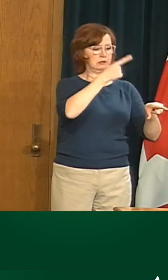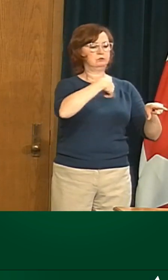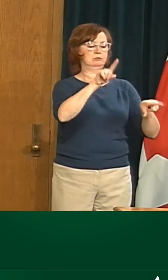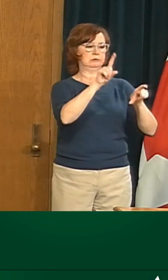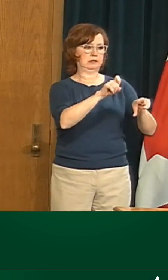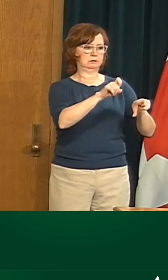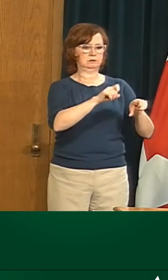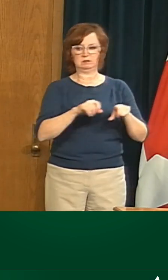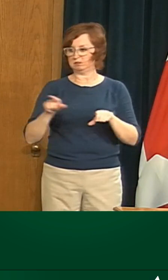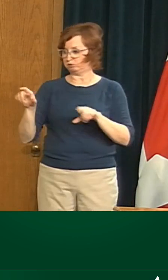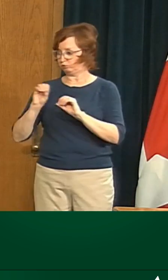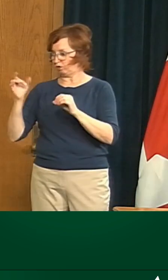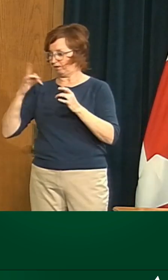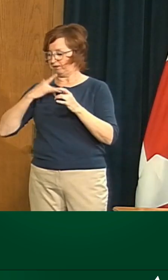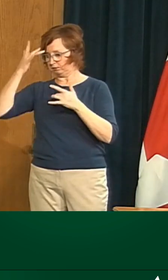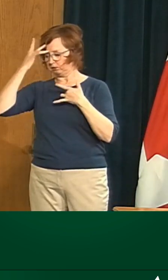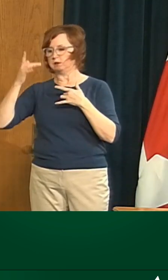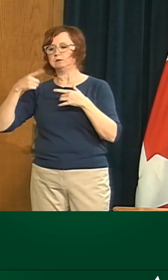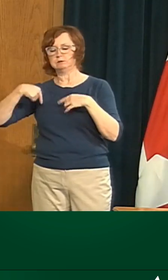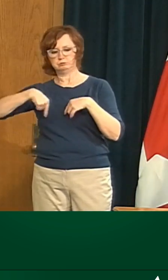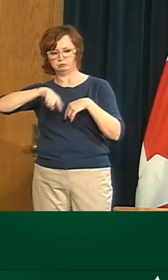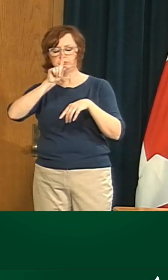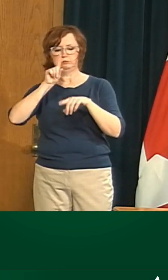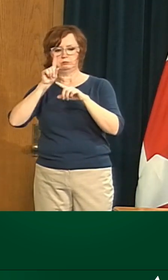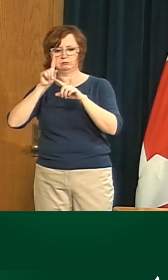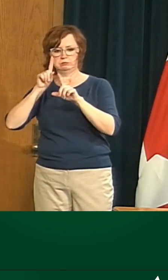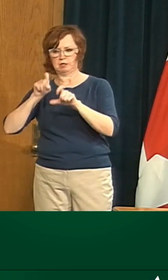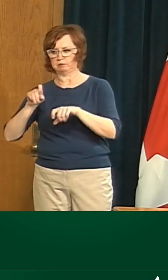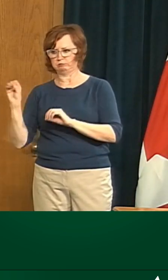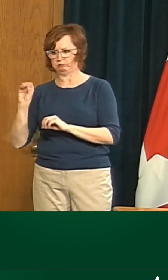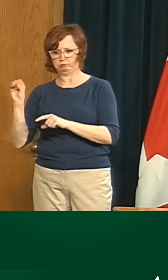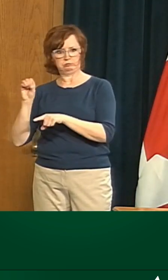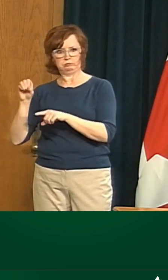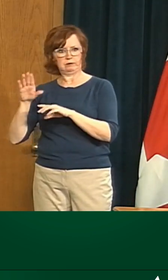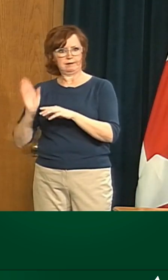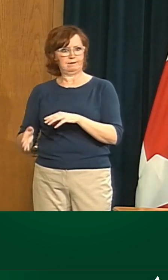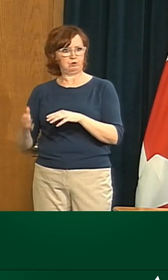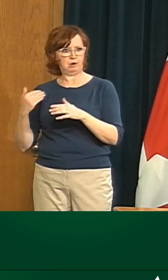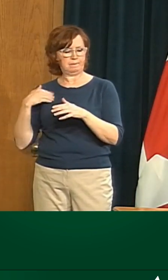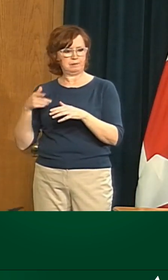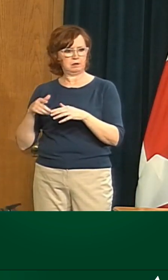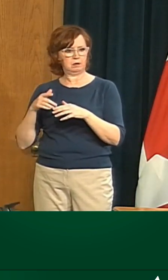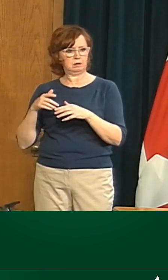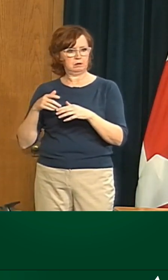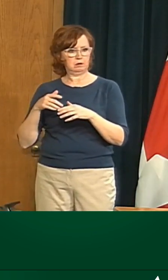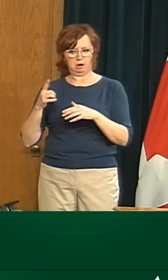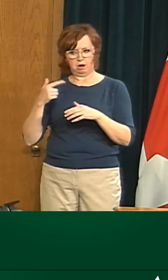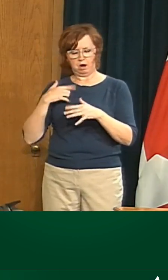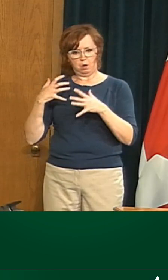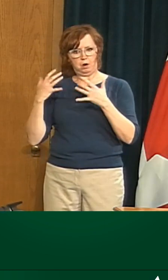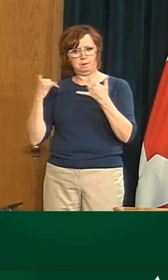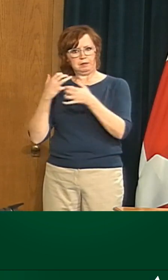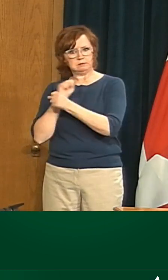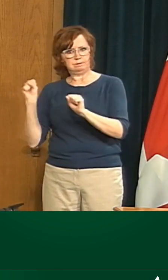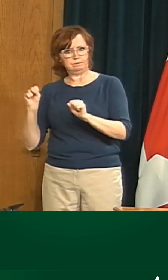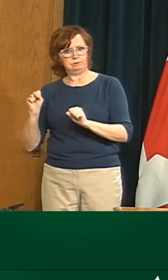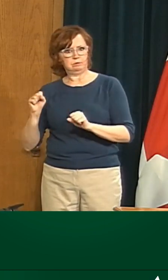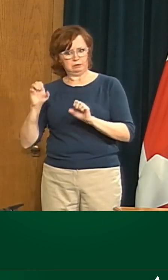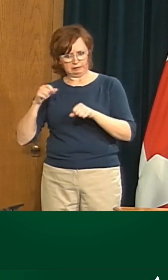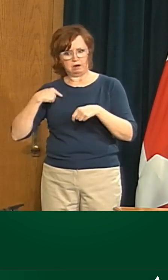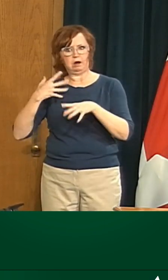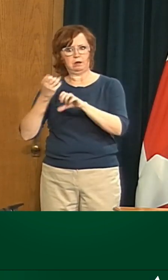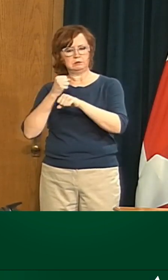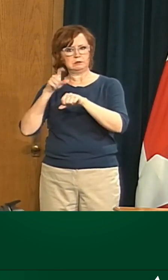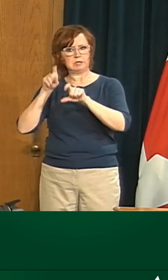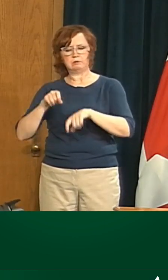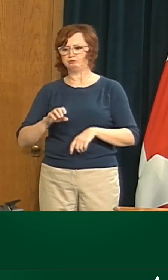symptoms? I think Dr. Shahab would be best to answer that question. I would just at the outset state that when we have access